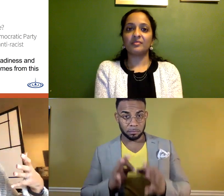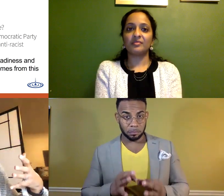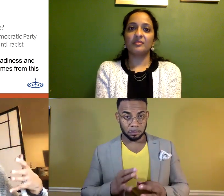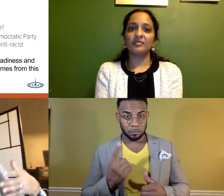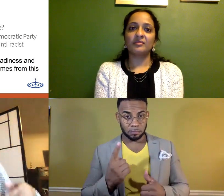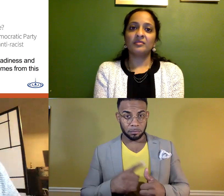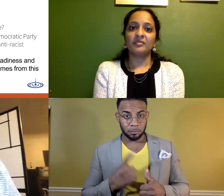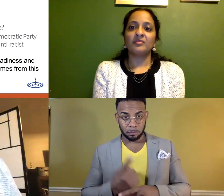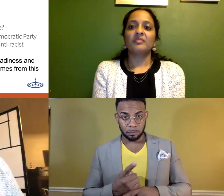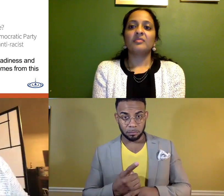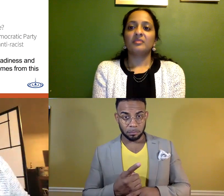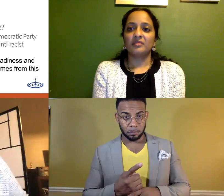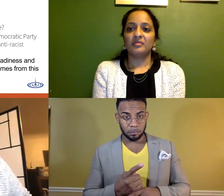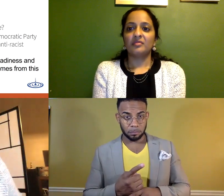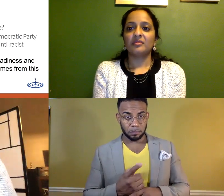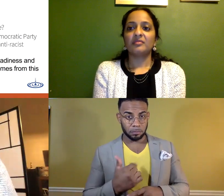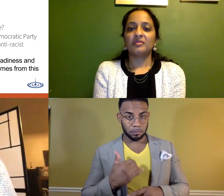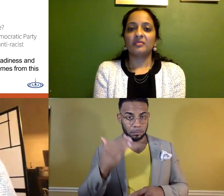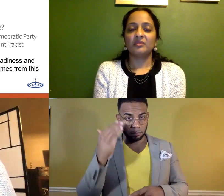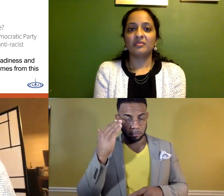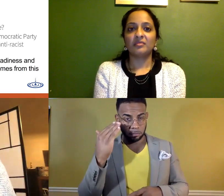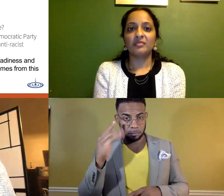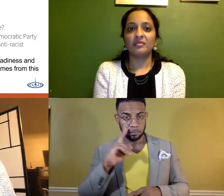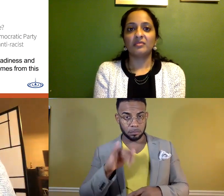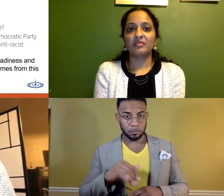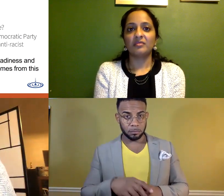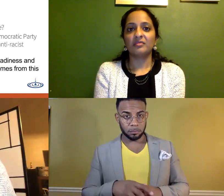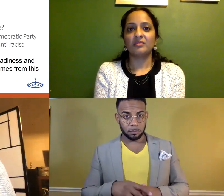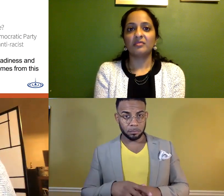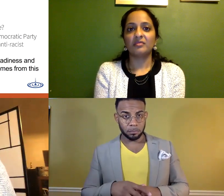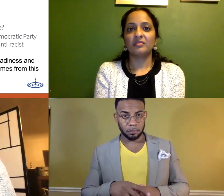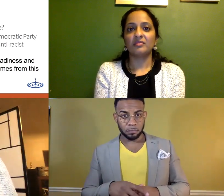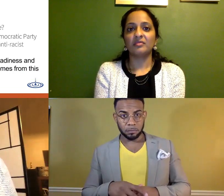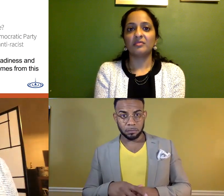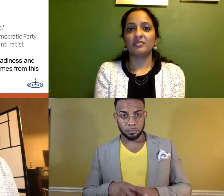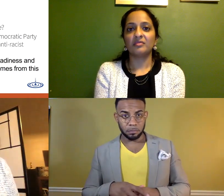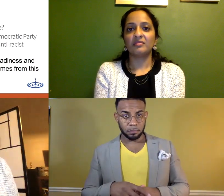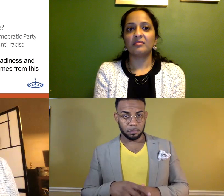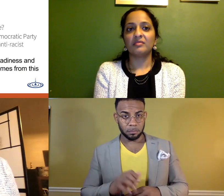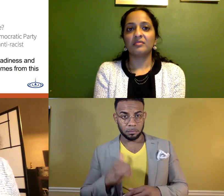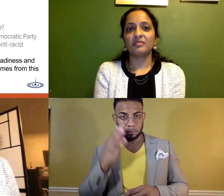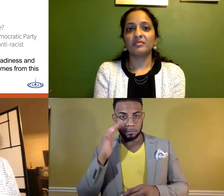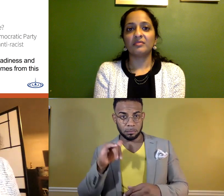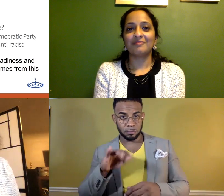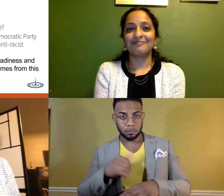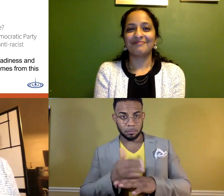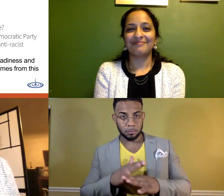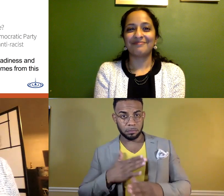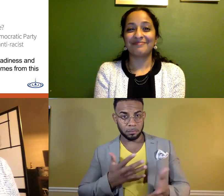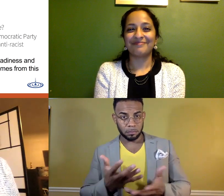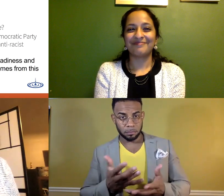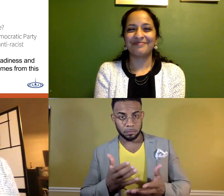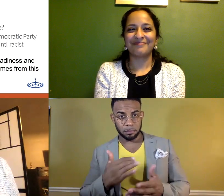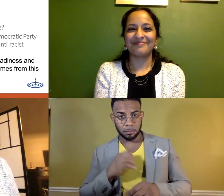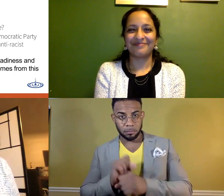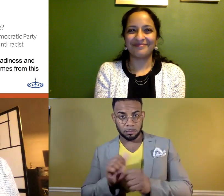one, right? And what we know is that, and this, I know this based on my engagement and my